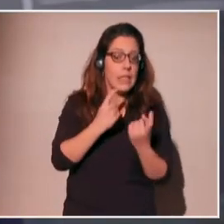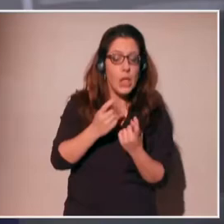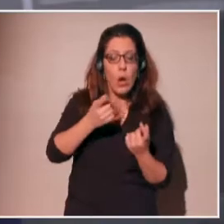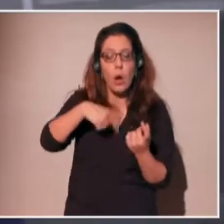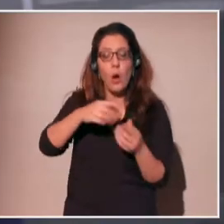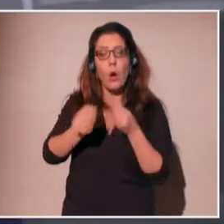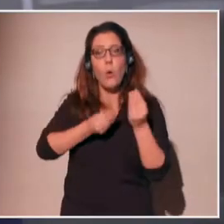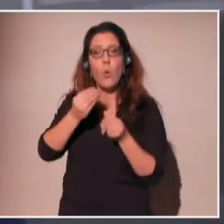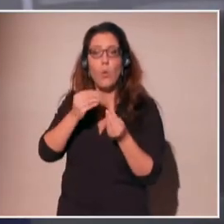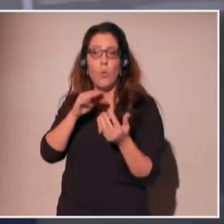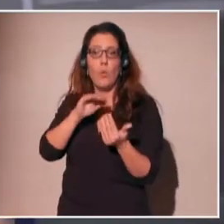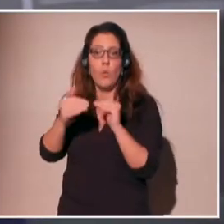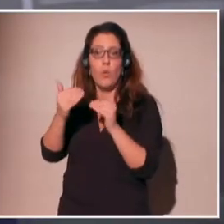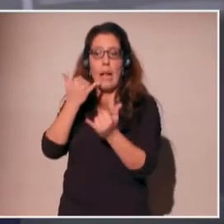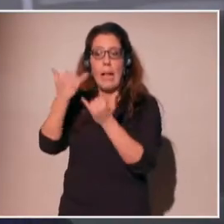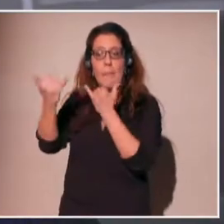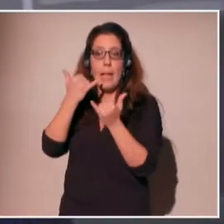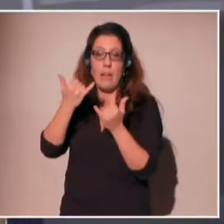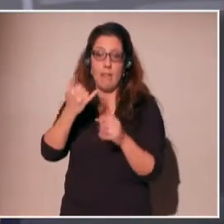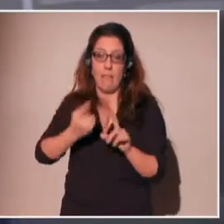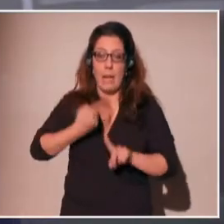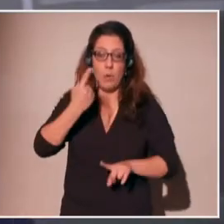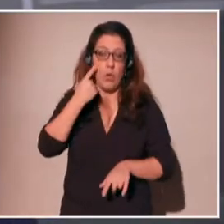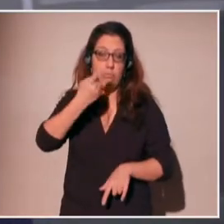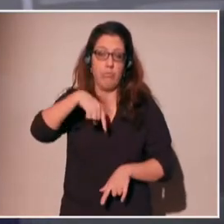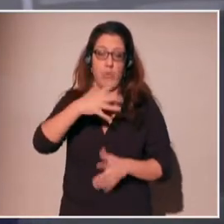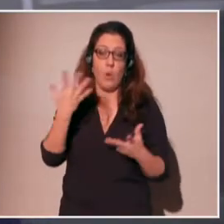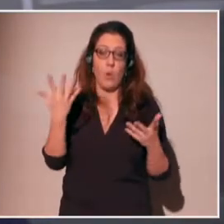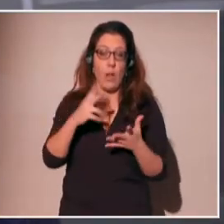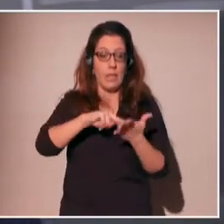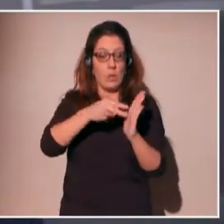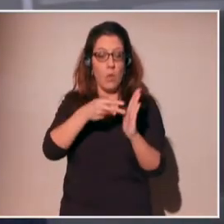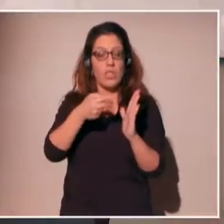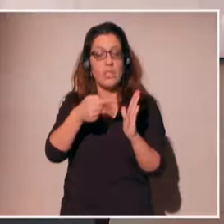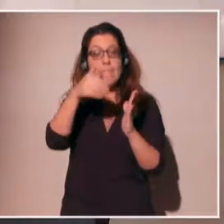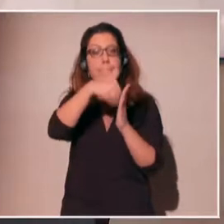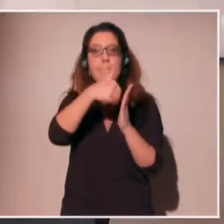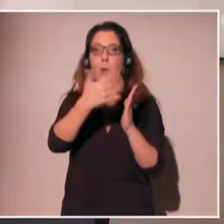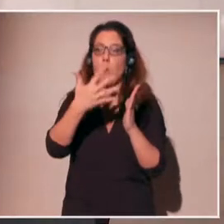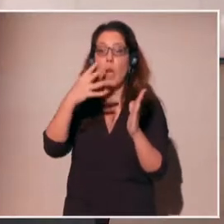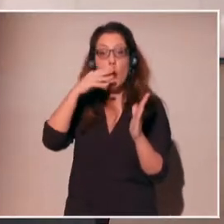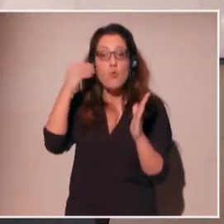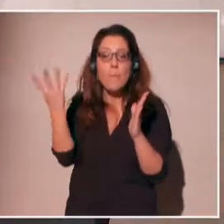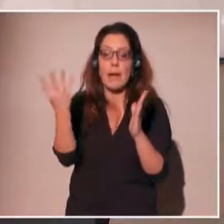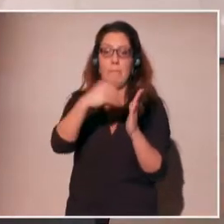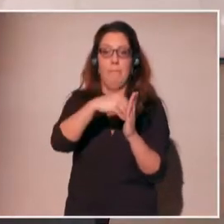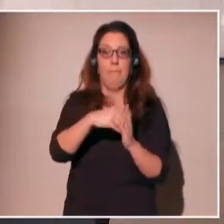at the core of the technology. And all the design thinking of our product is created from